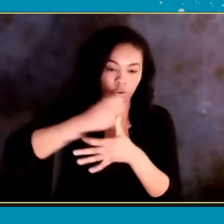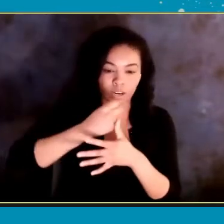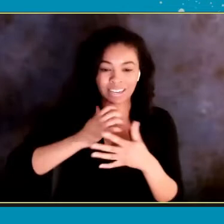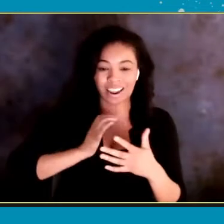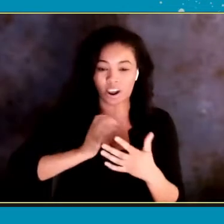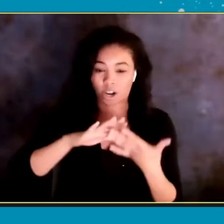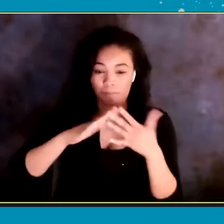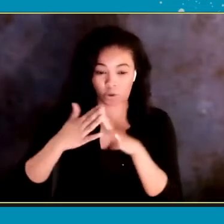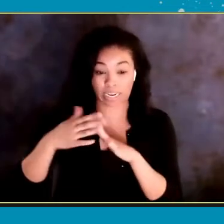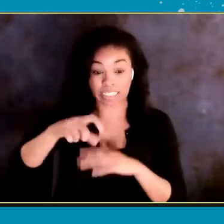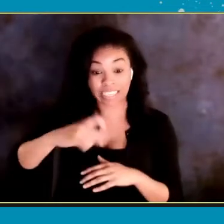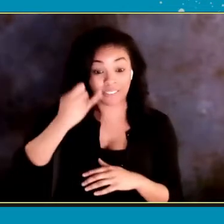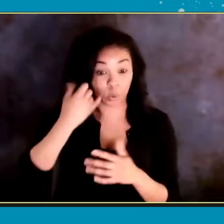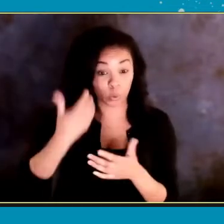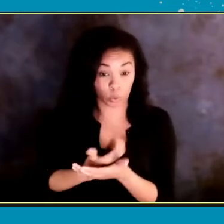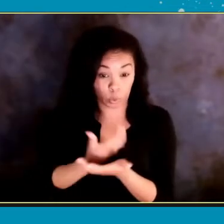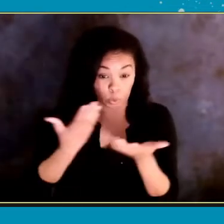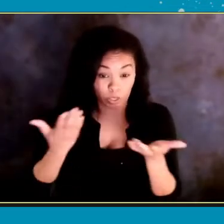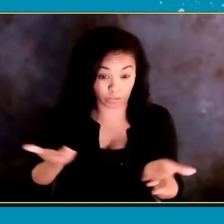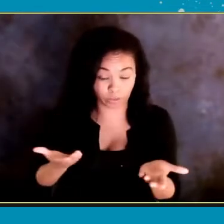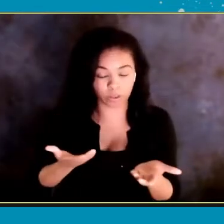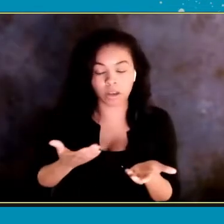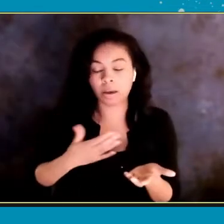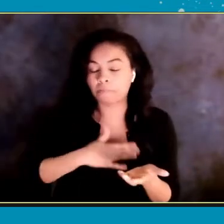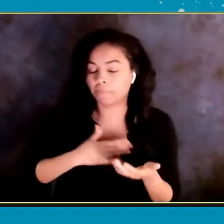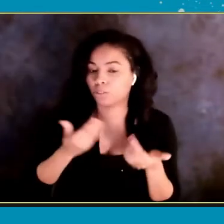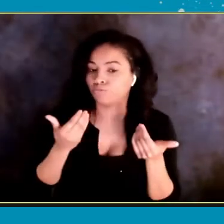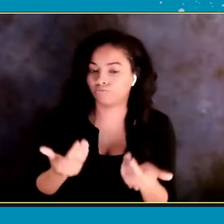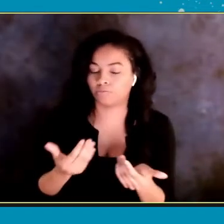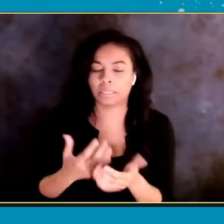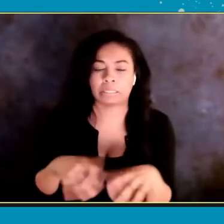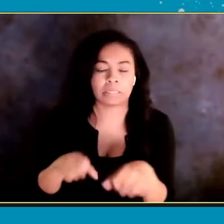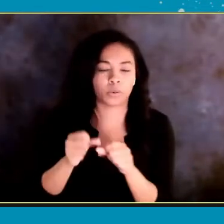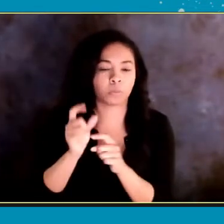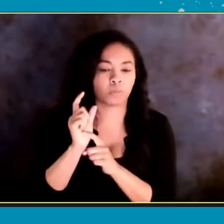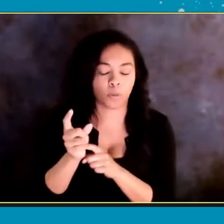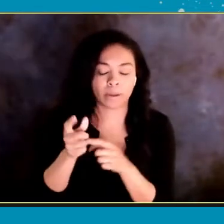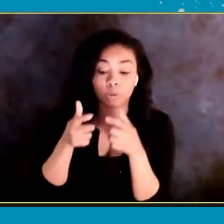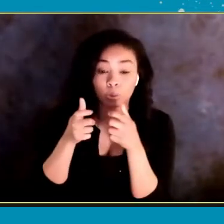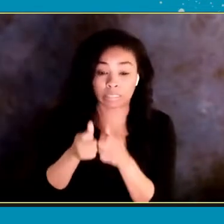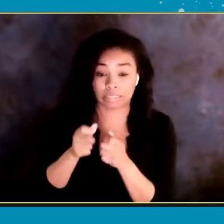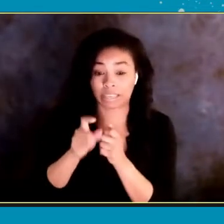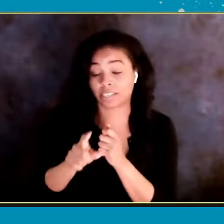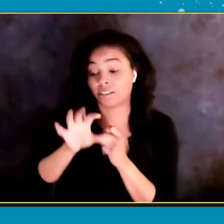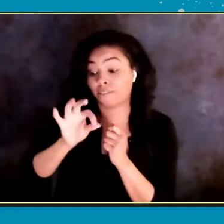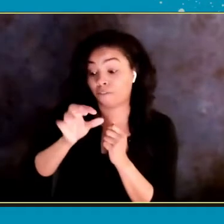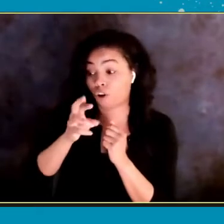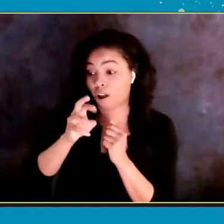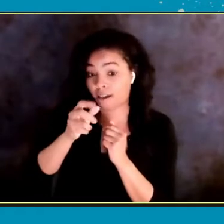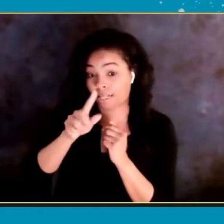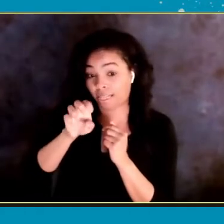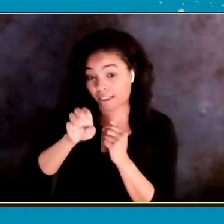new to the Frontline, please take a moment to text Frontline to